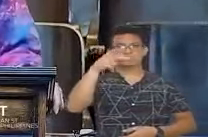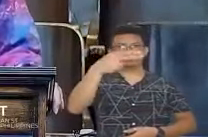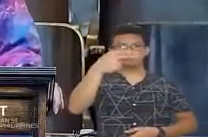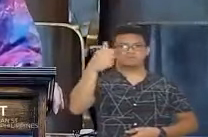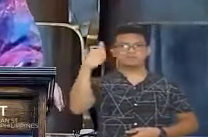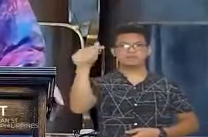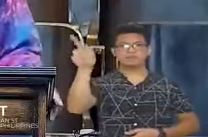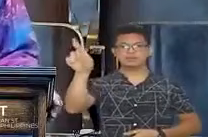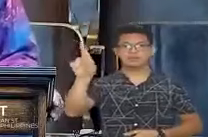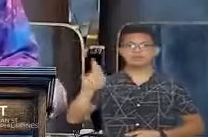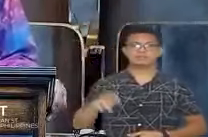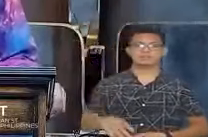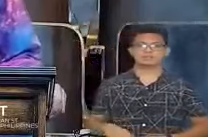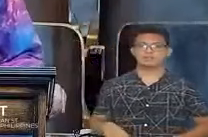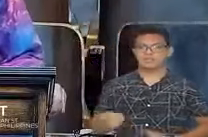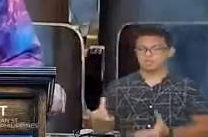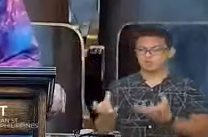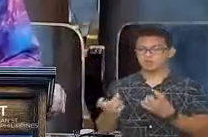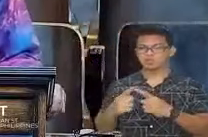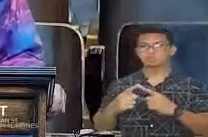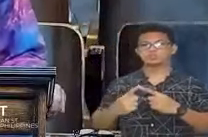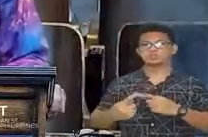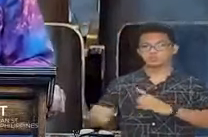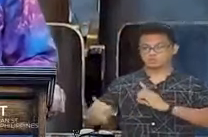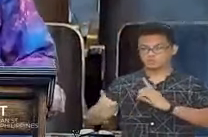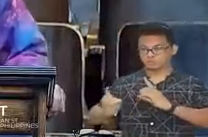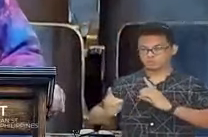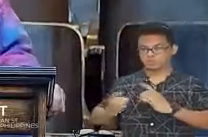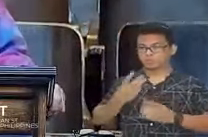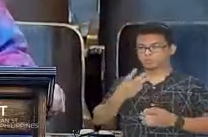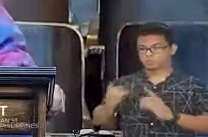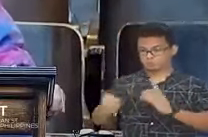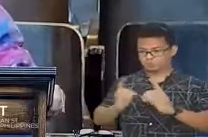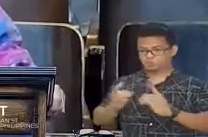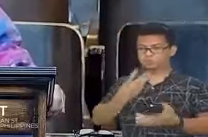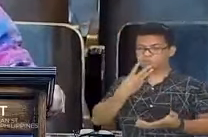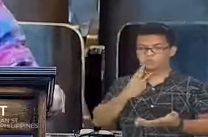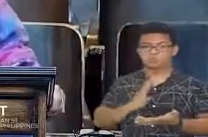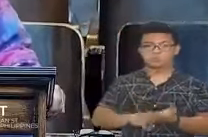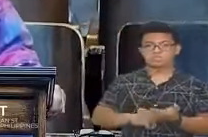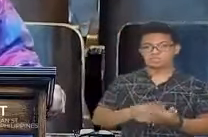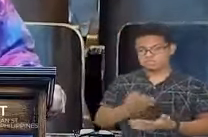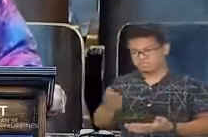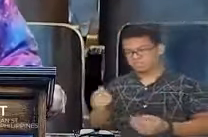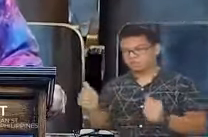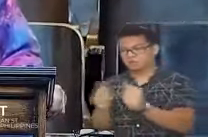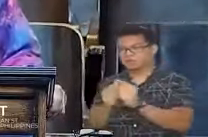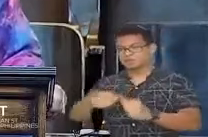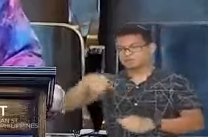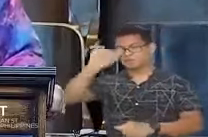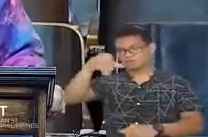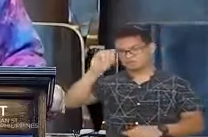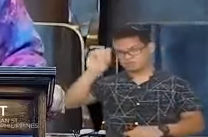Hiniral. She might be very pretty. You know what he said to Joseph? Come lie with me.